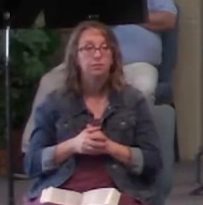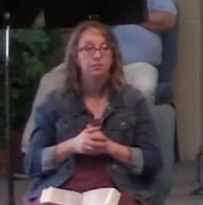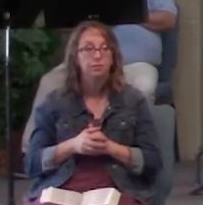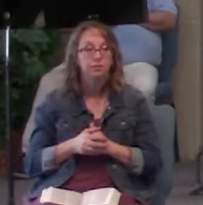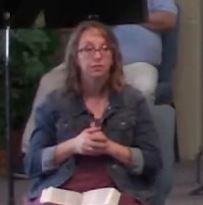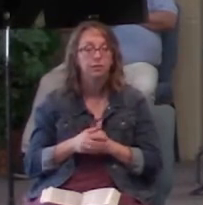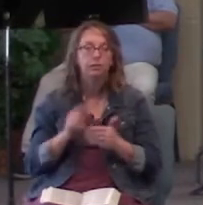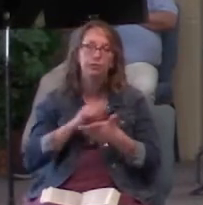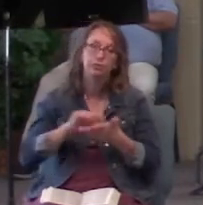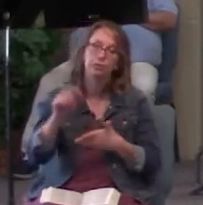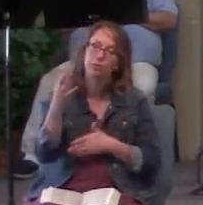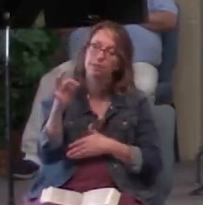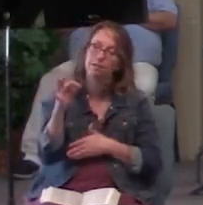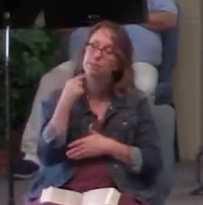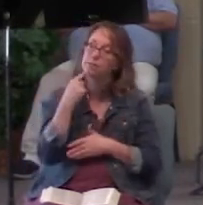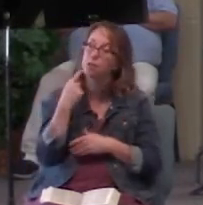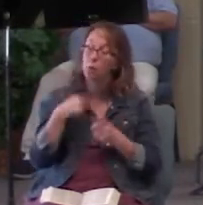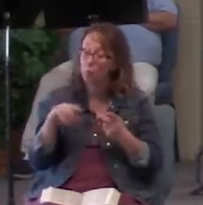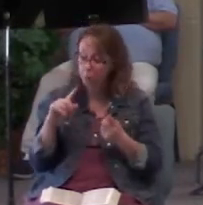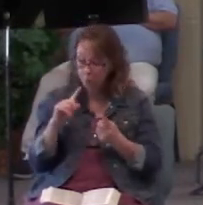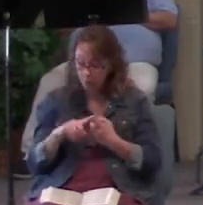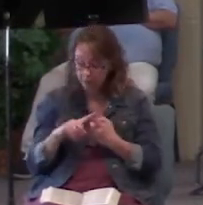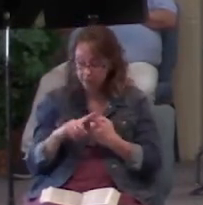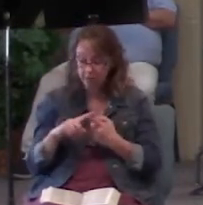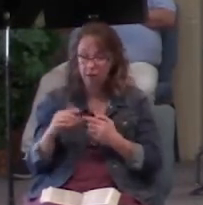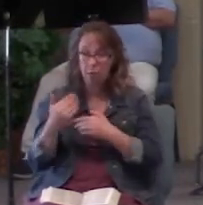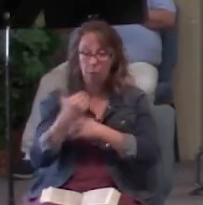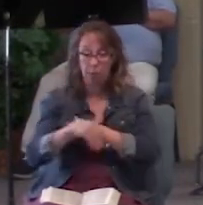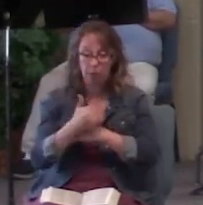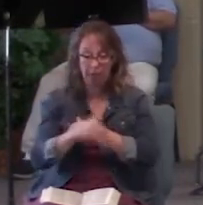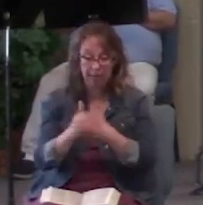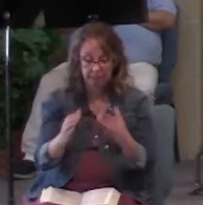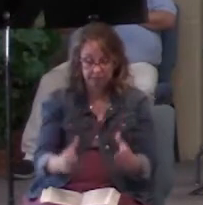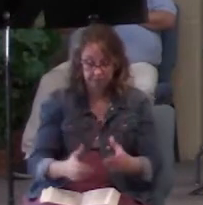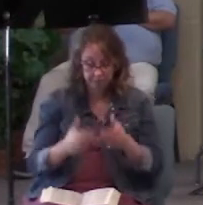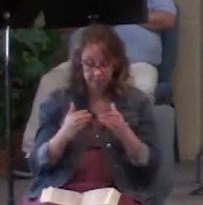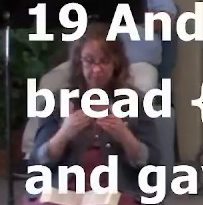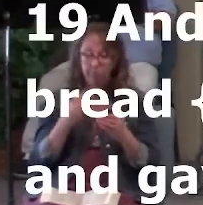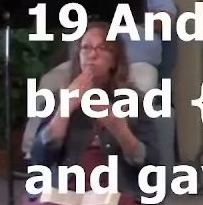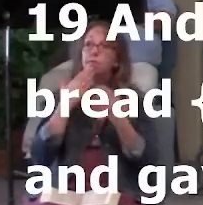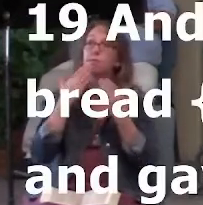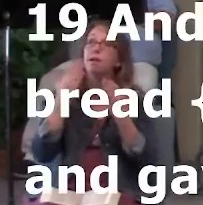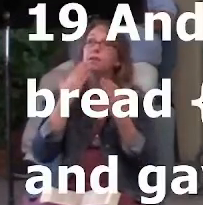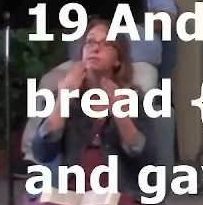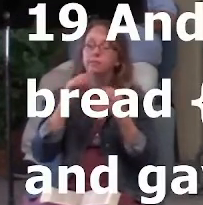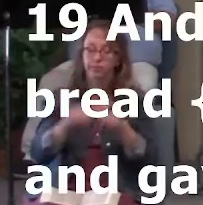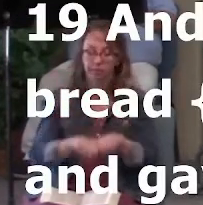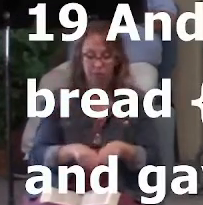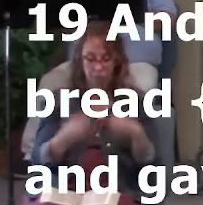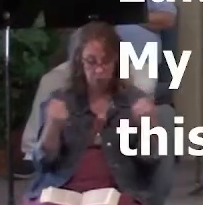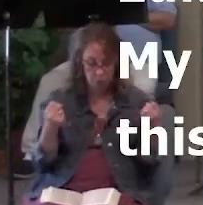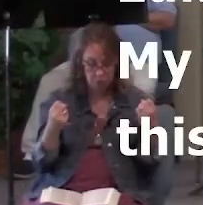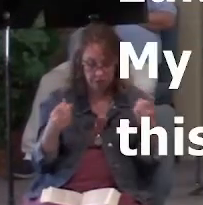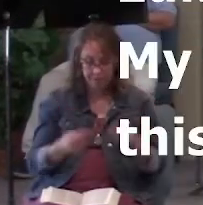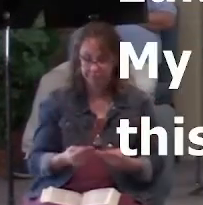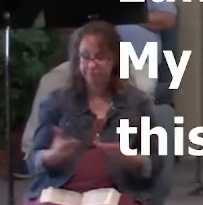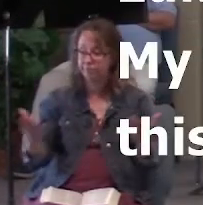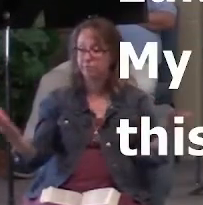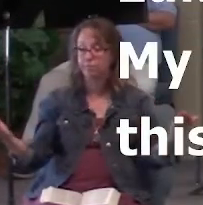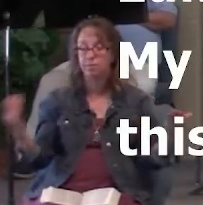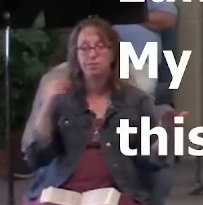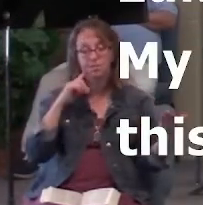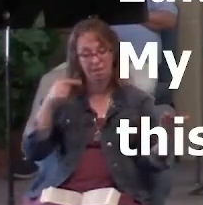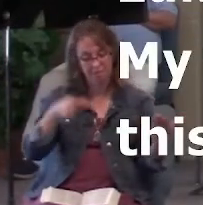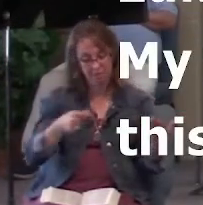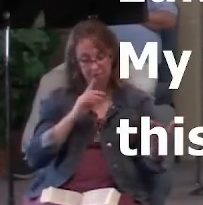In verse 19 it says, "And when he had taken some bread and given thanks, he broke it and gave it to them, saying, 'This is my